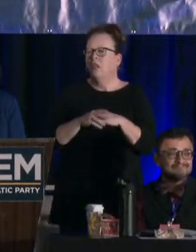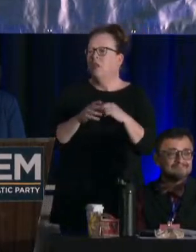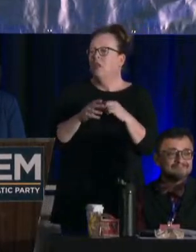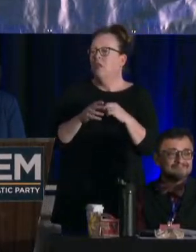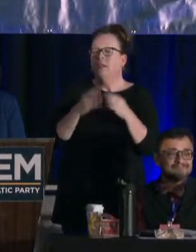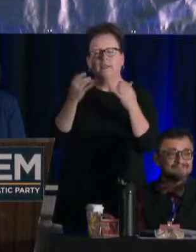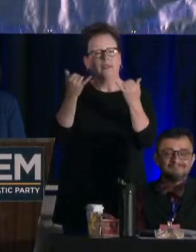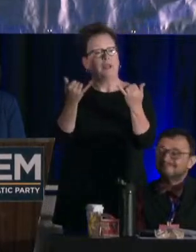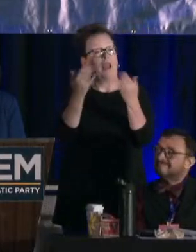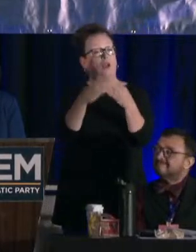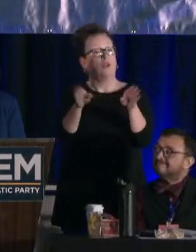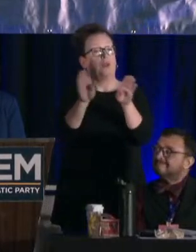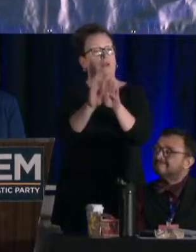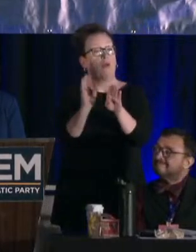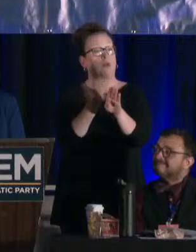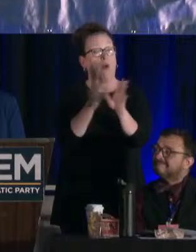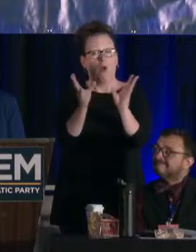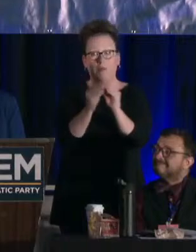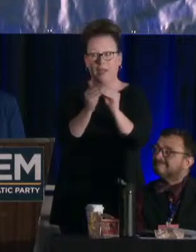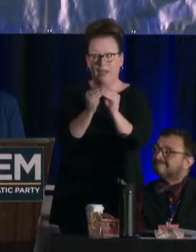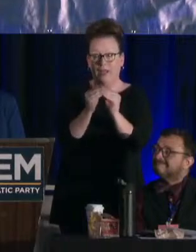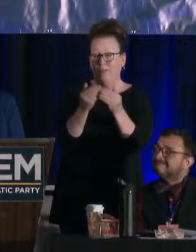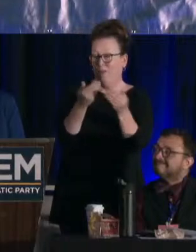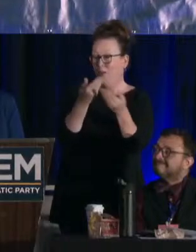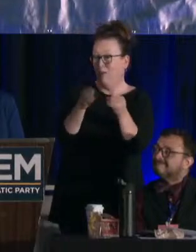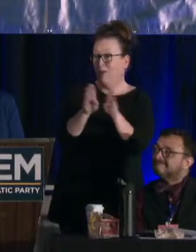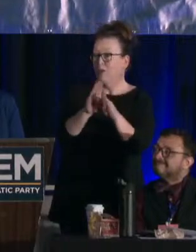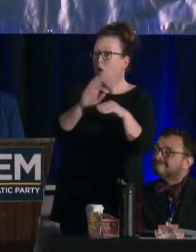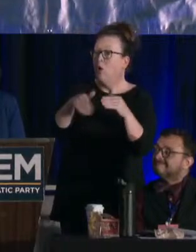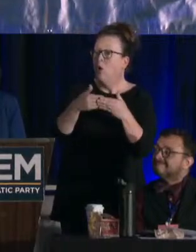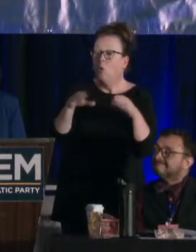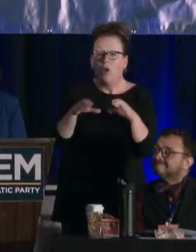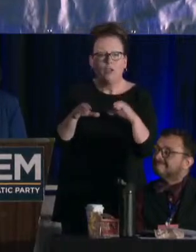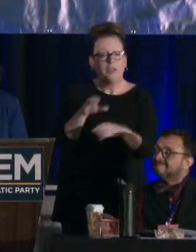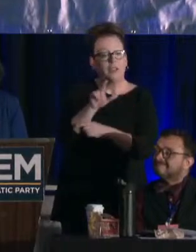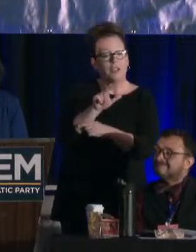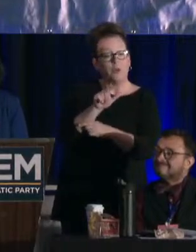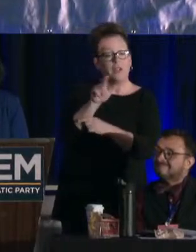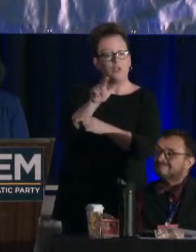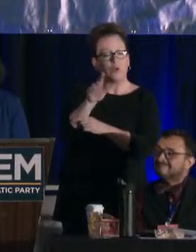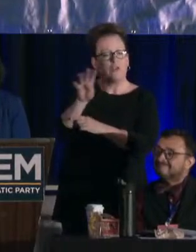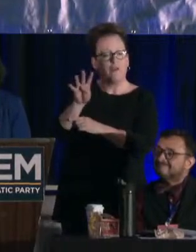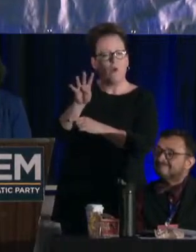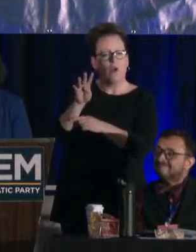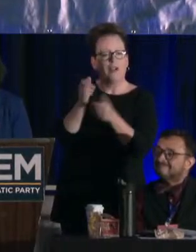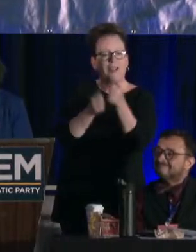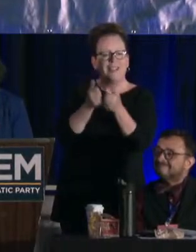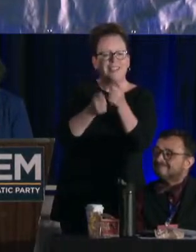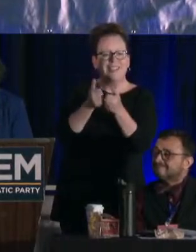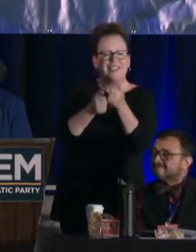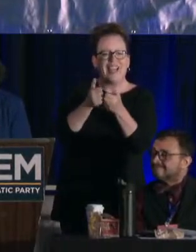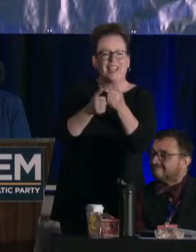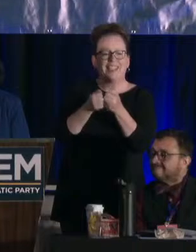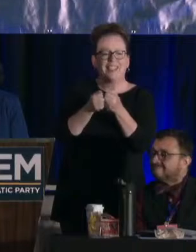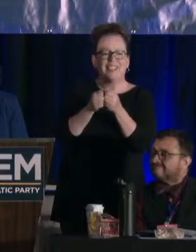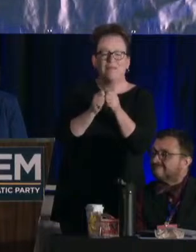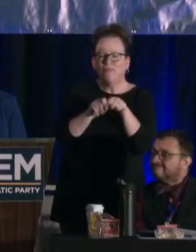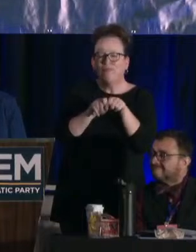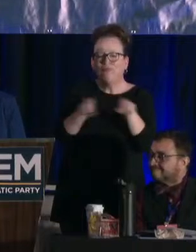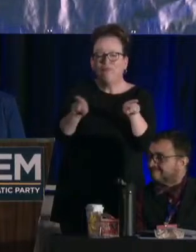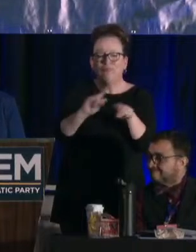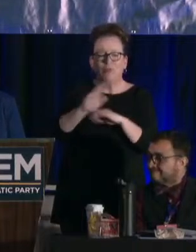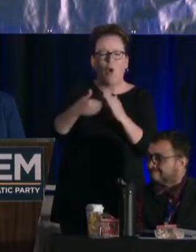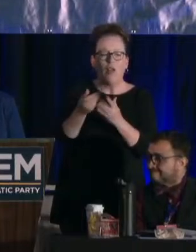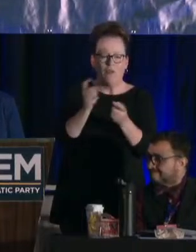as we closed our meeting, we all did a DEM 2024 text bank to thank all of our donors that